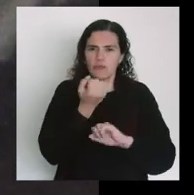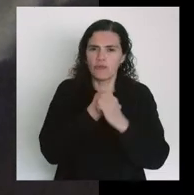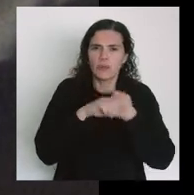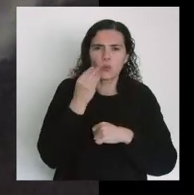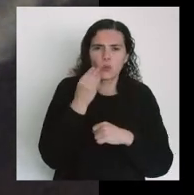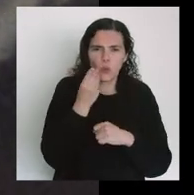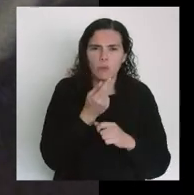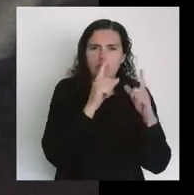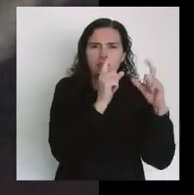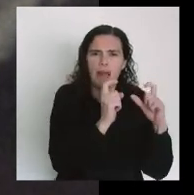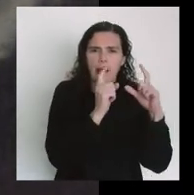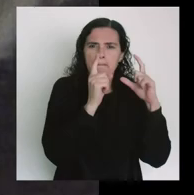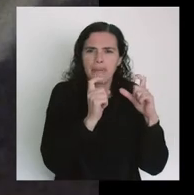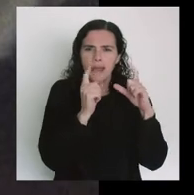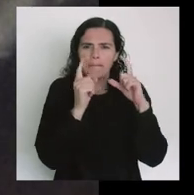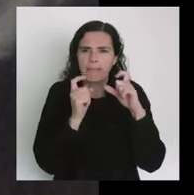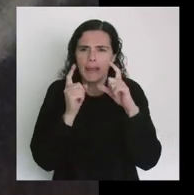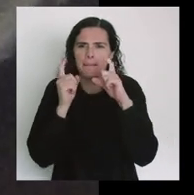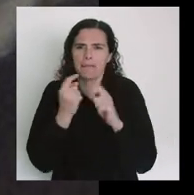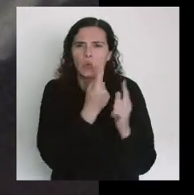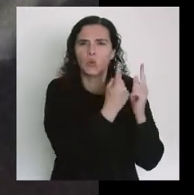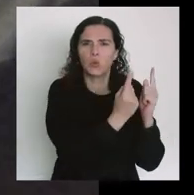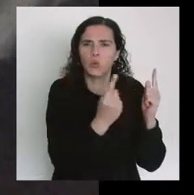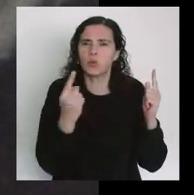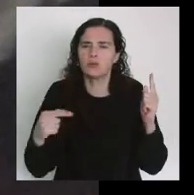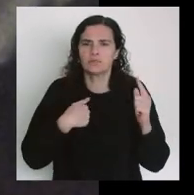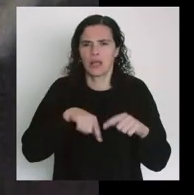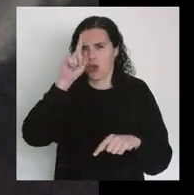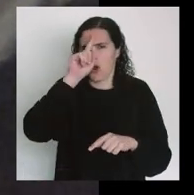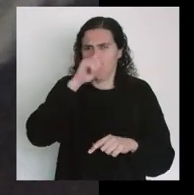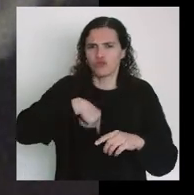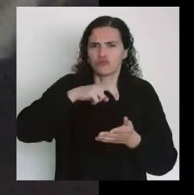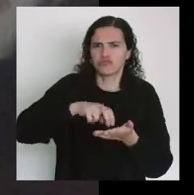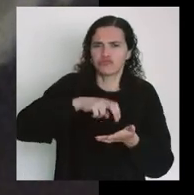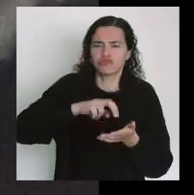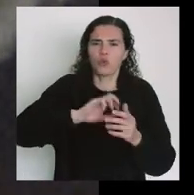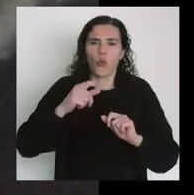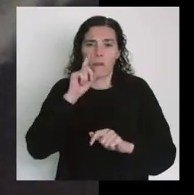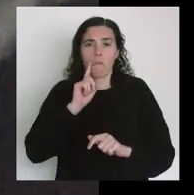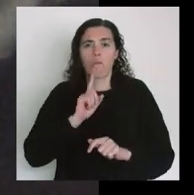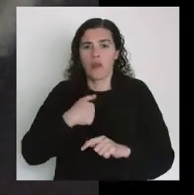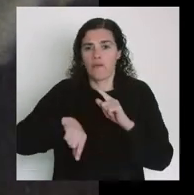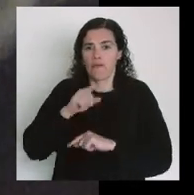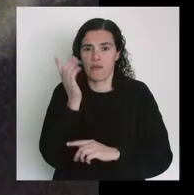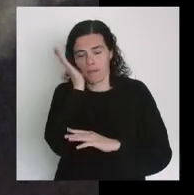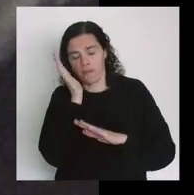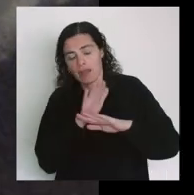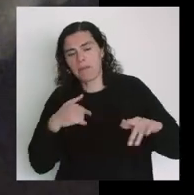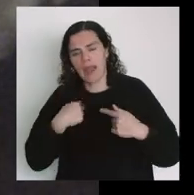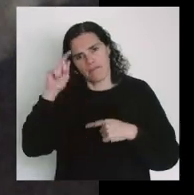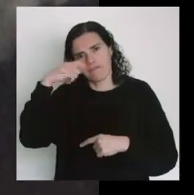by frame, running horses, or a woman going to bed. And actually there is a film in this